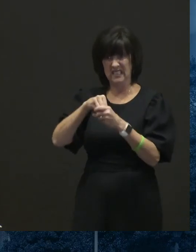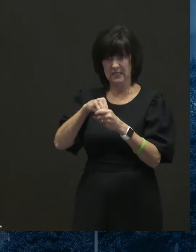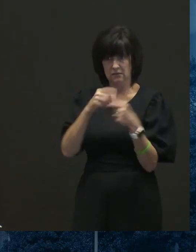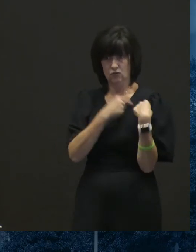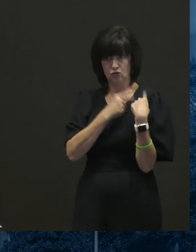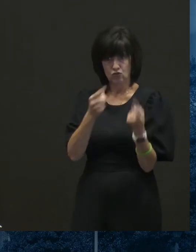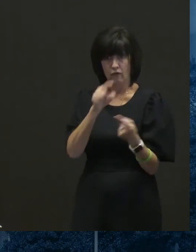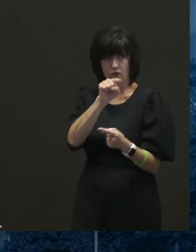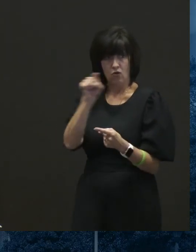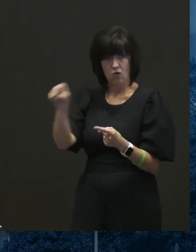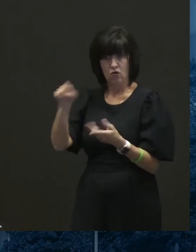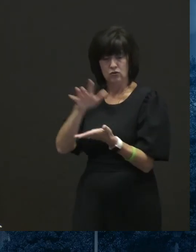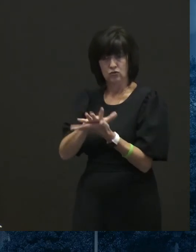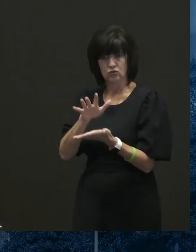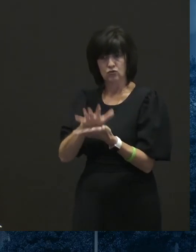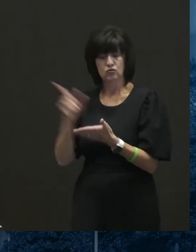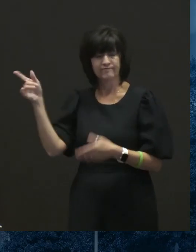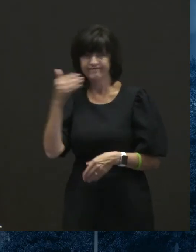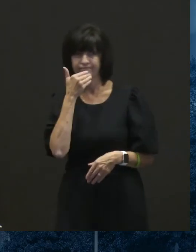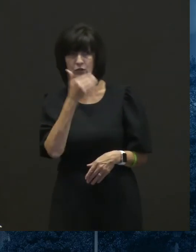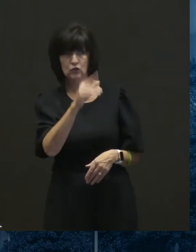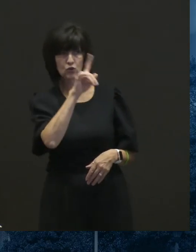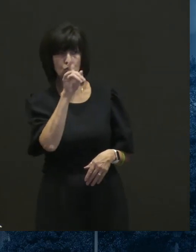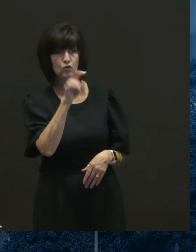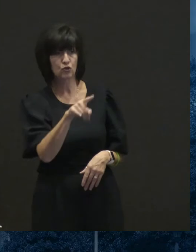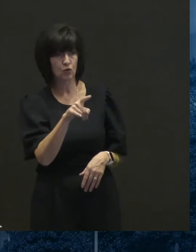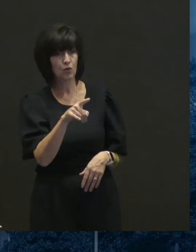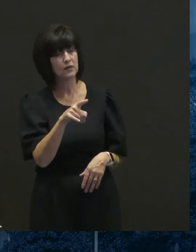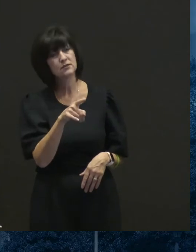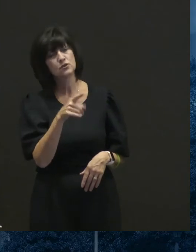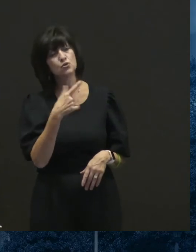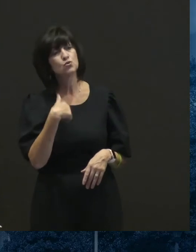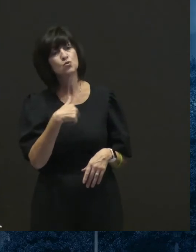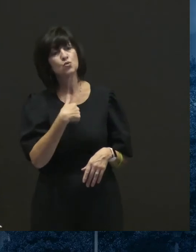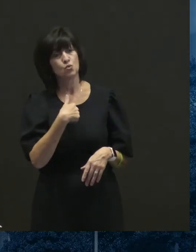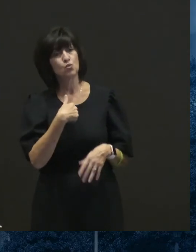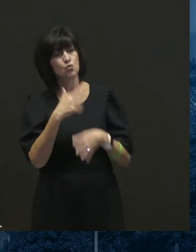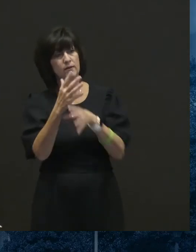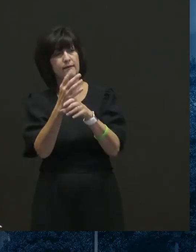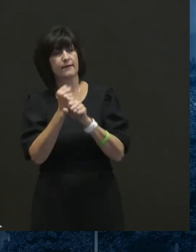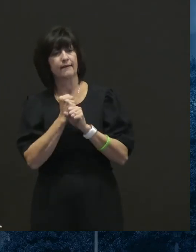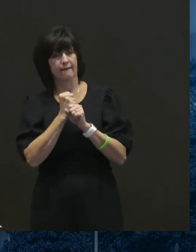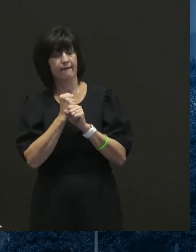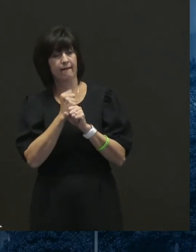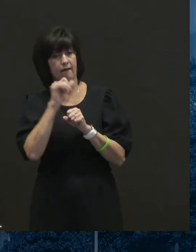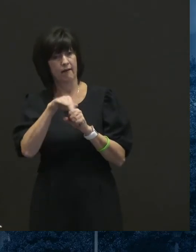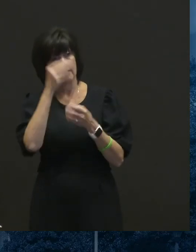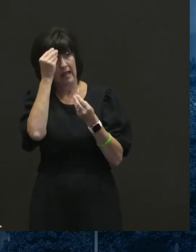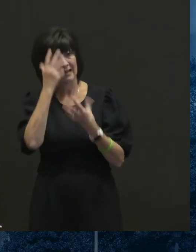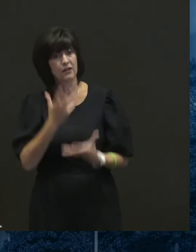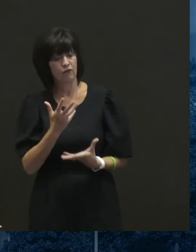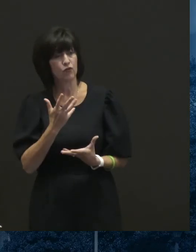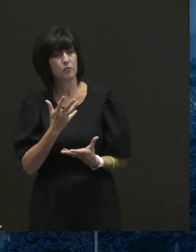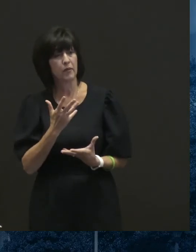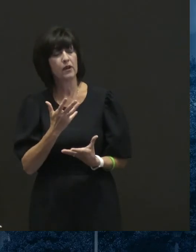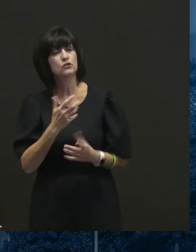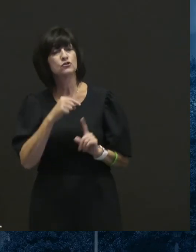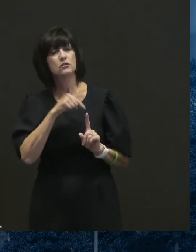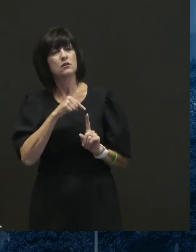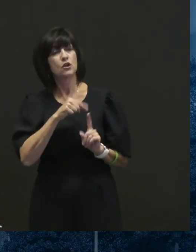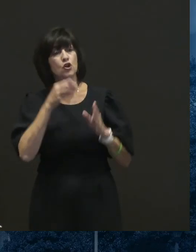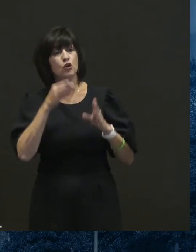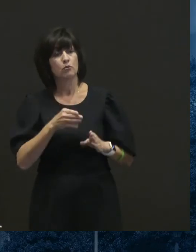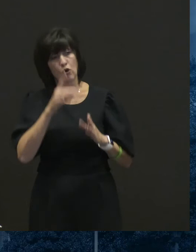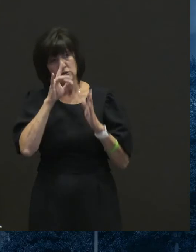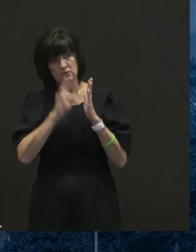are cases where we get an epidemiologist does an in-depth, interview to try to understand this on